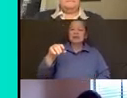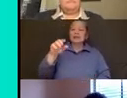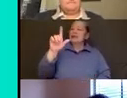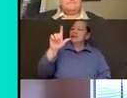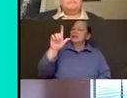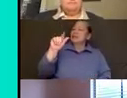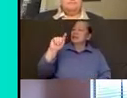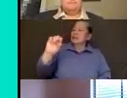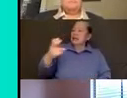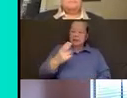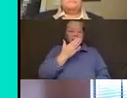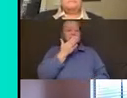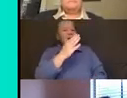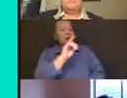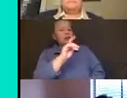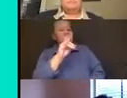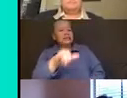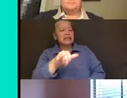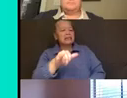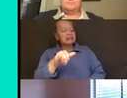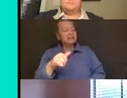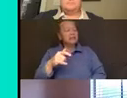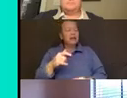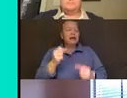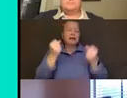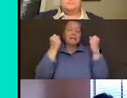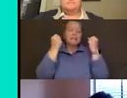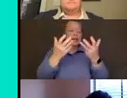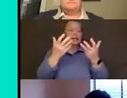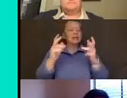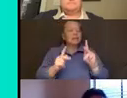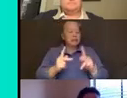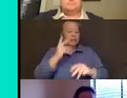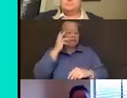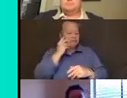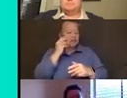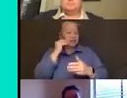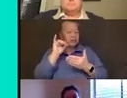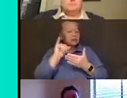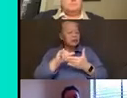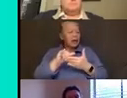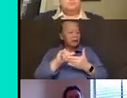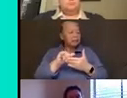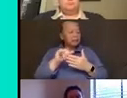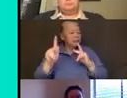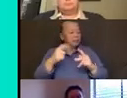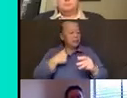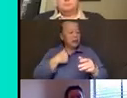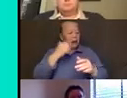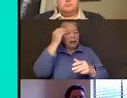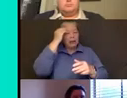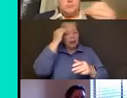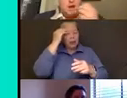been true of a lot of people that I'm in relationship with as well, which is has